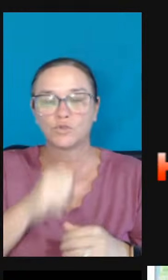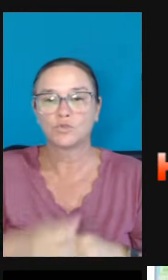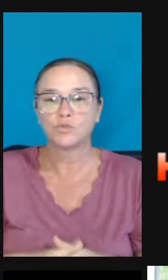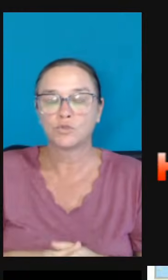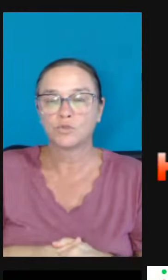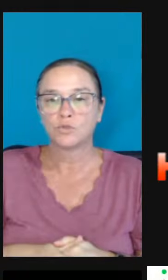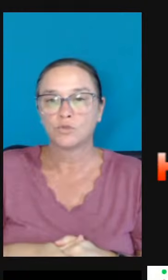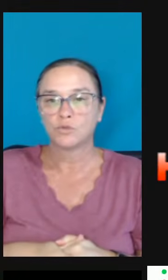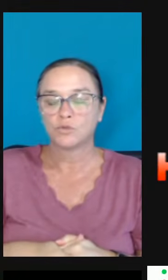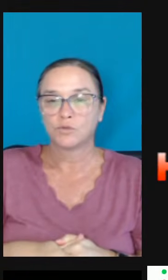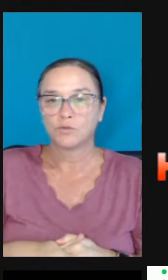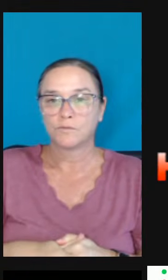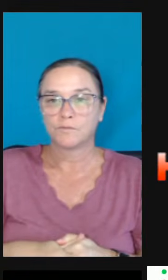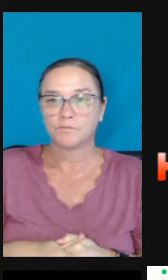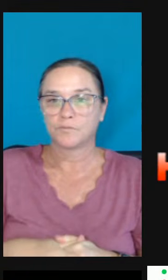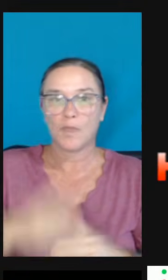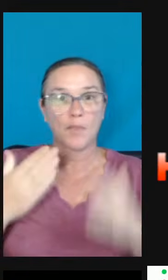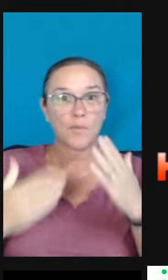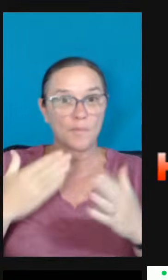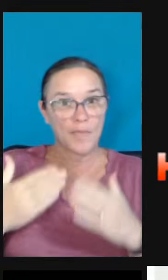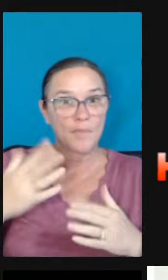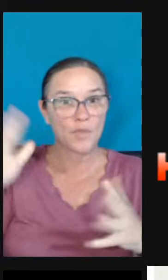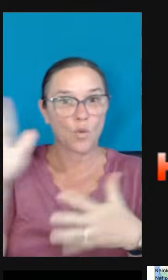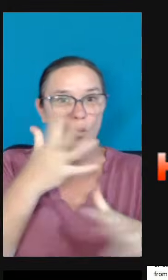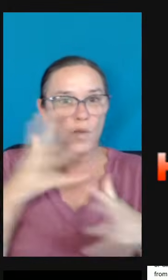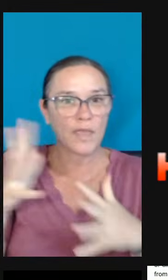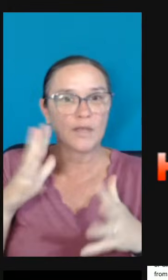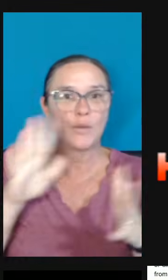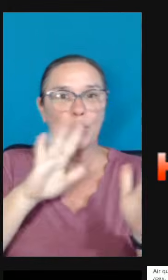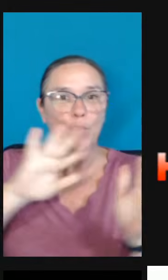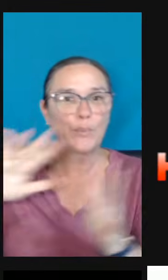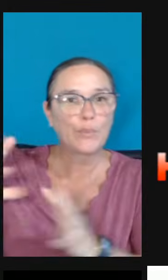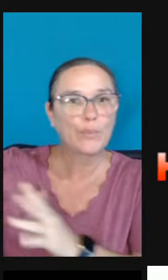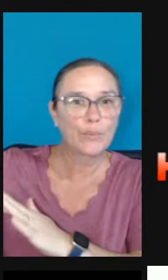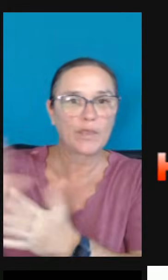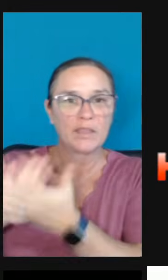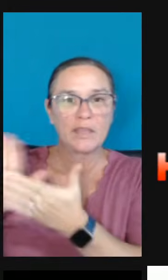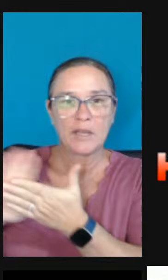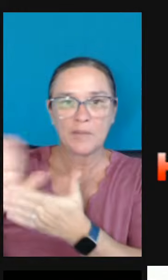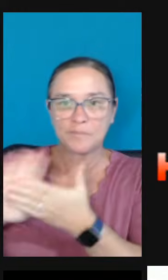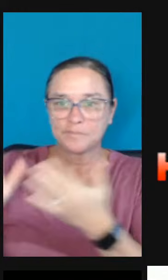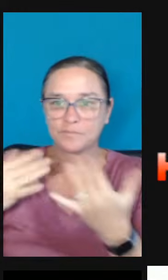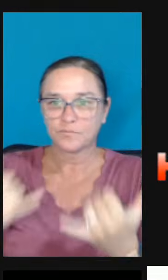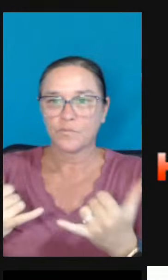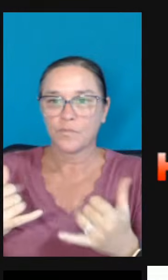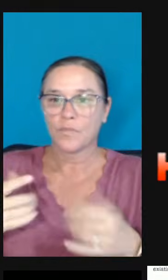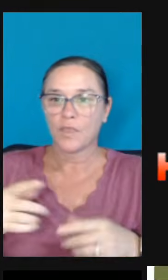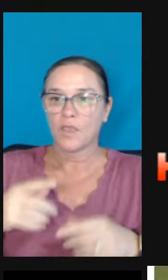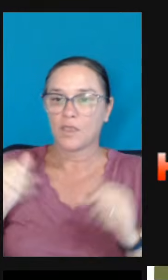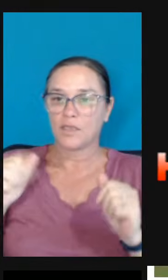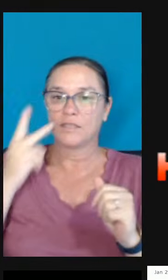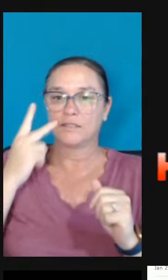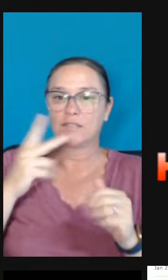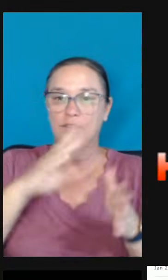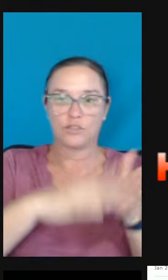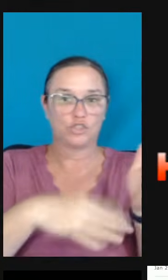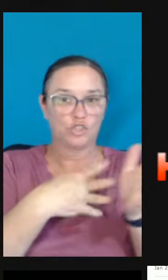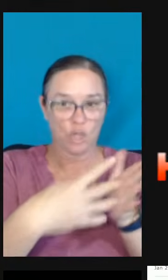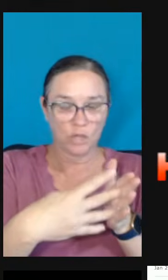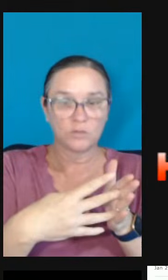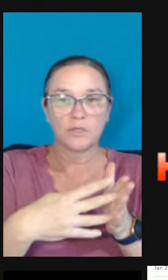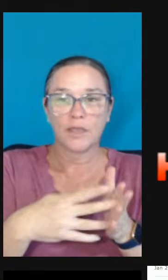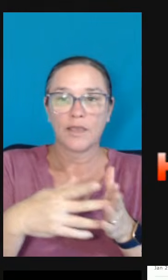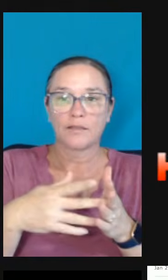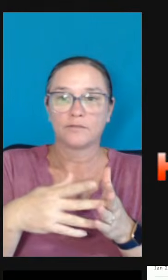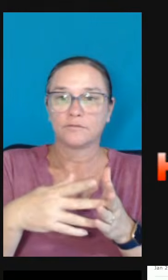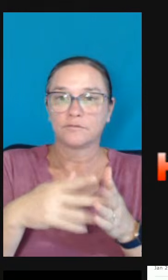could see maybe the wind has picked up a little bit and it's clearing things out a little, but we can come up here to the charts tab and see that there has been a history